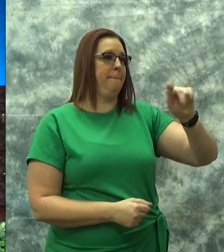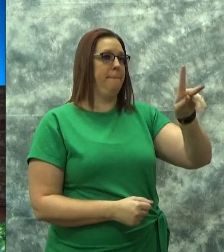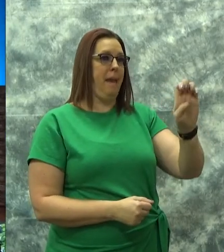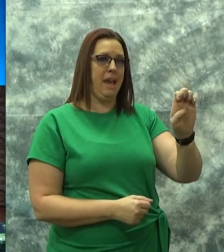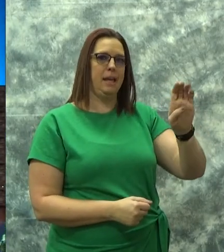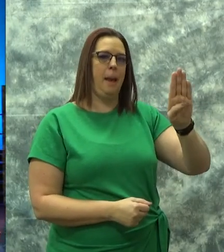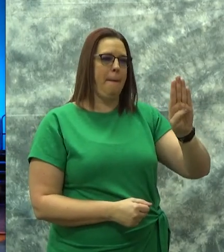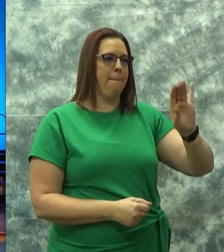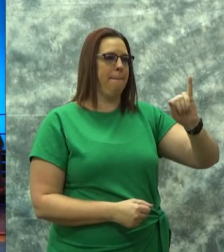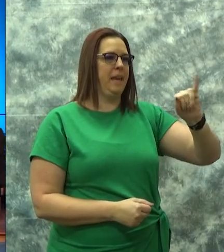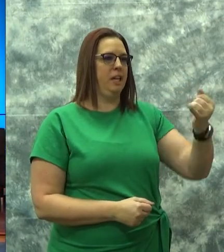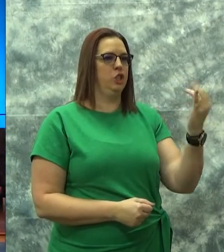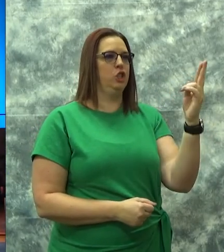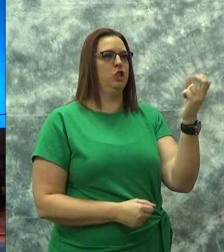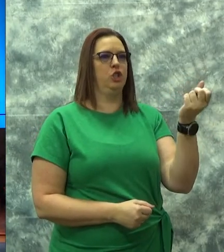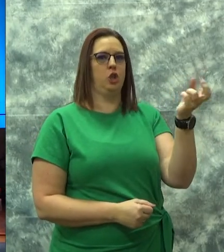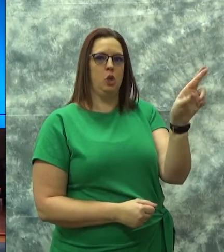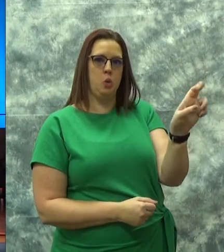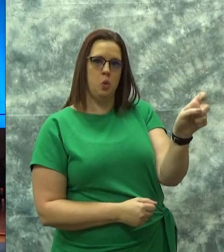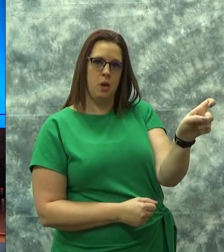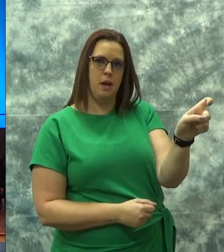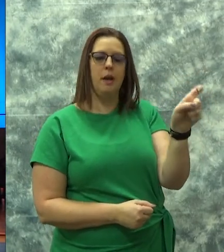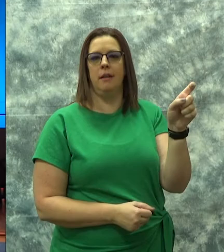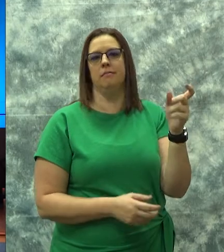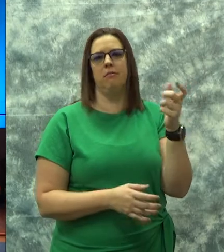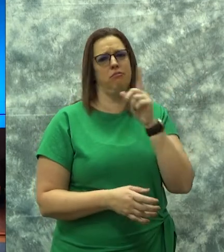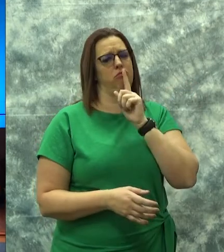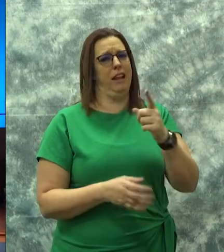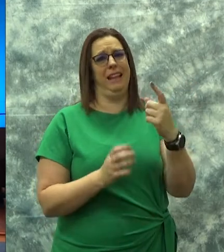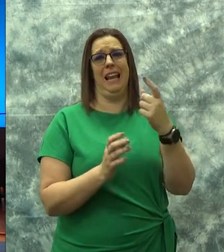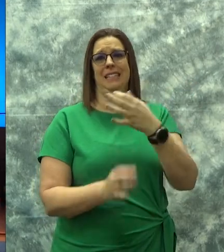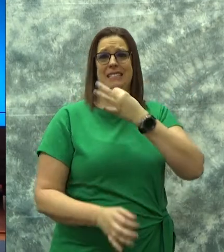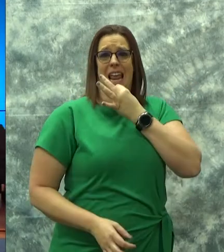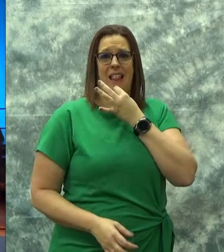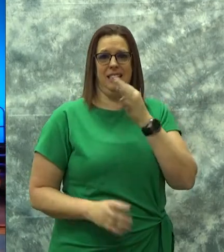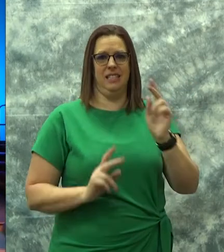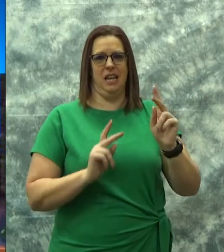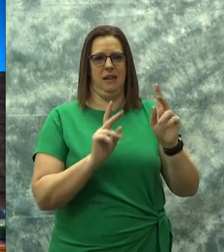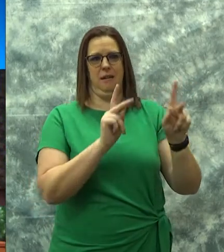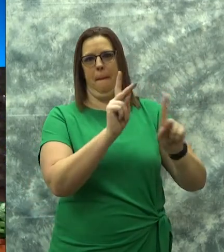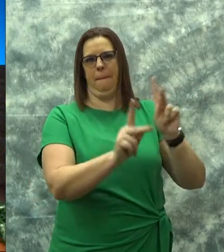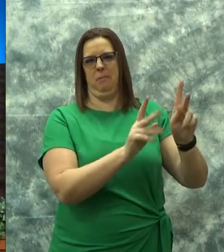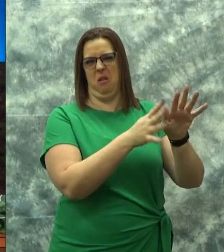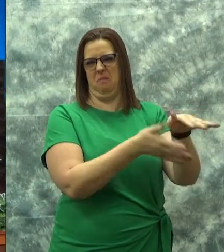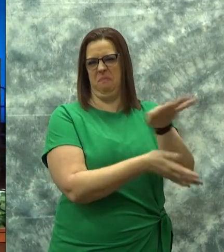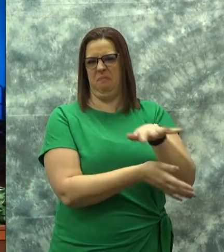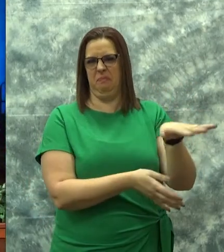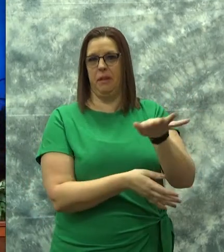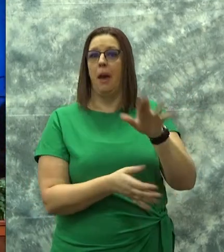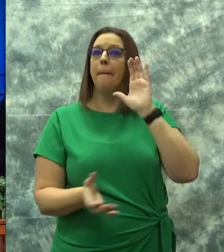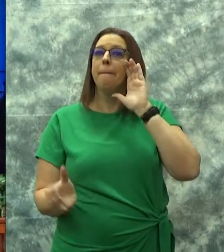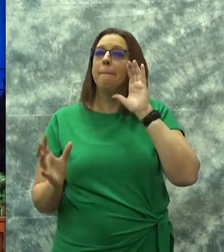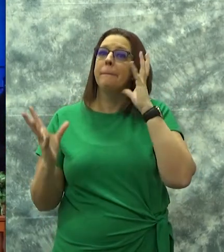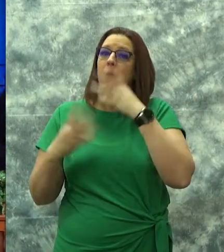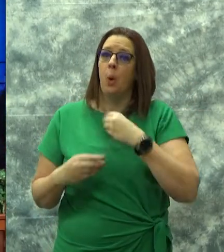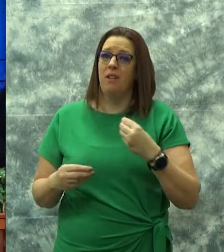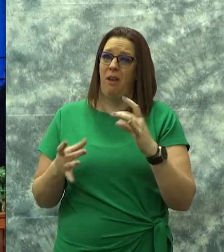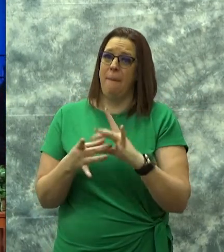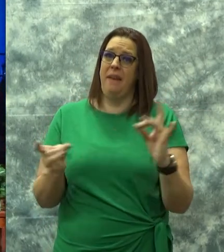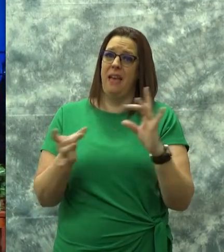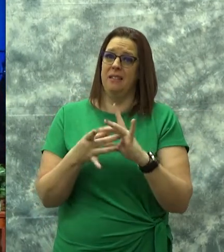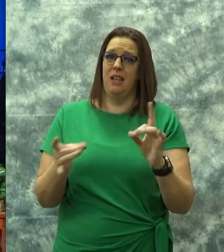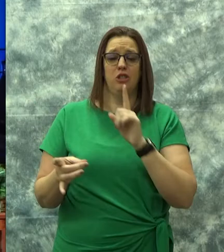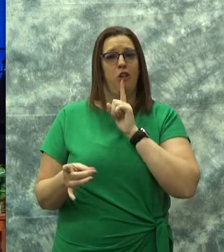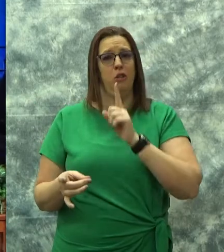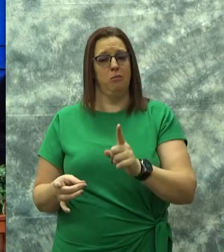and Bijou Barbosa, a wonderful, talented group of people with a beautiful message. Beautiful message, and I'm